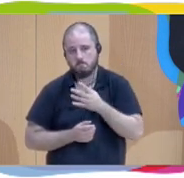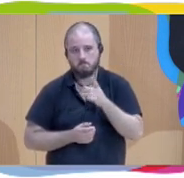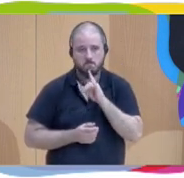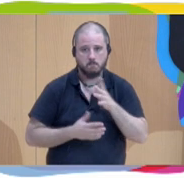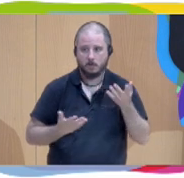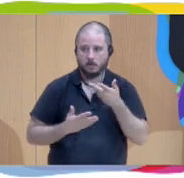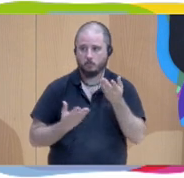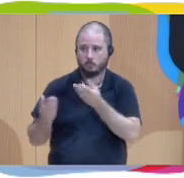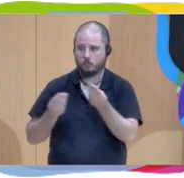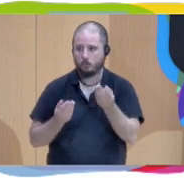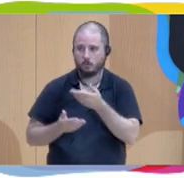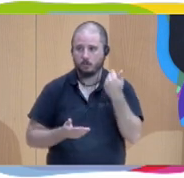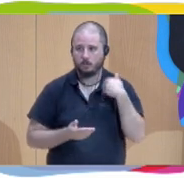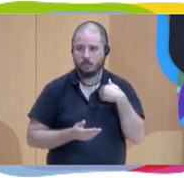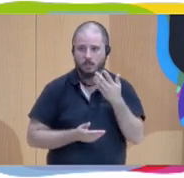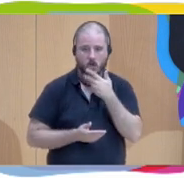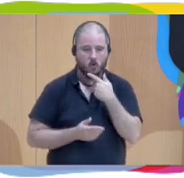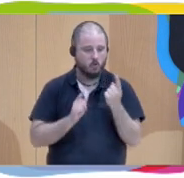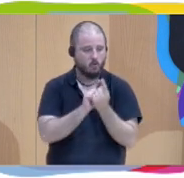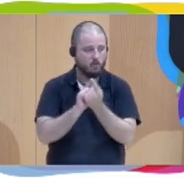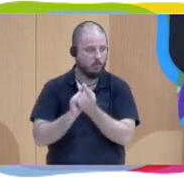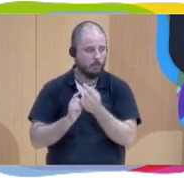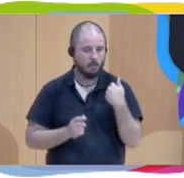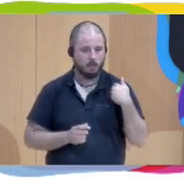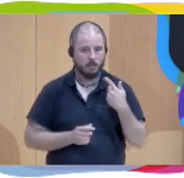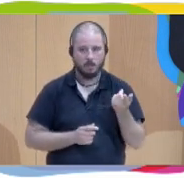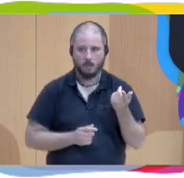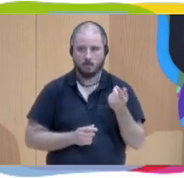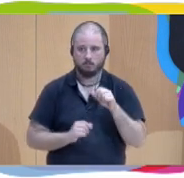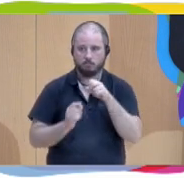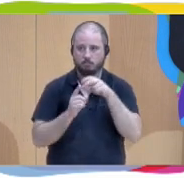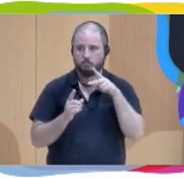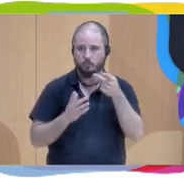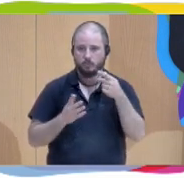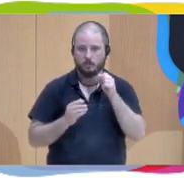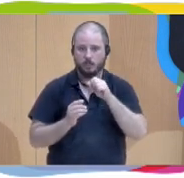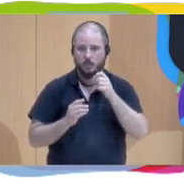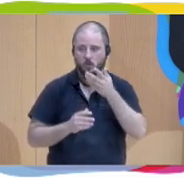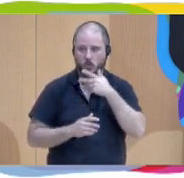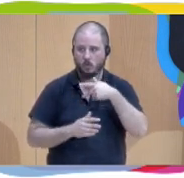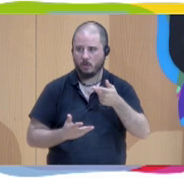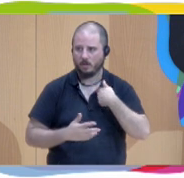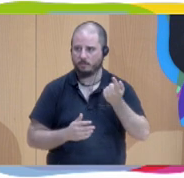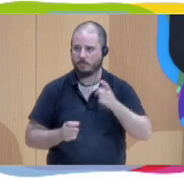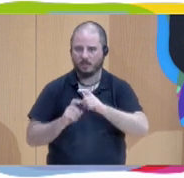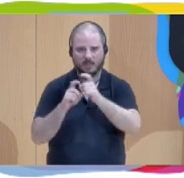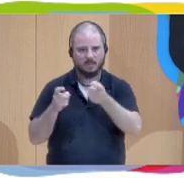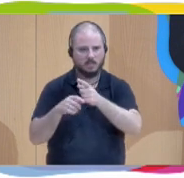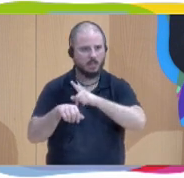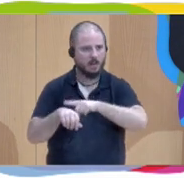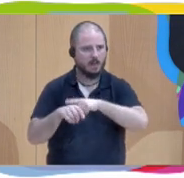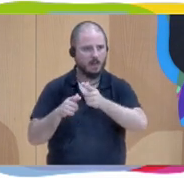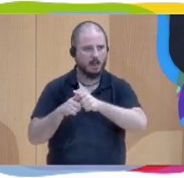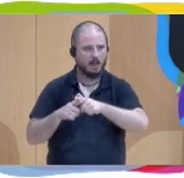area. And the sessions were described as long and some technical issues were in the online sessions.